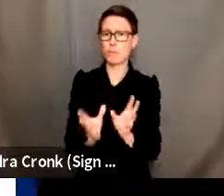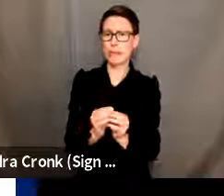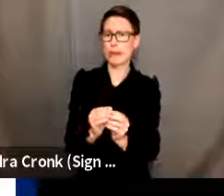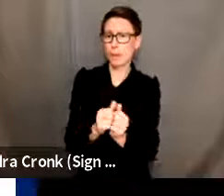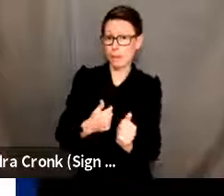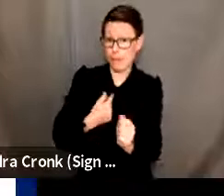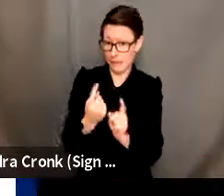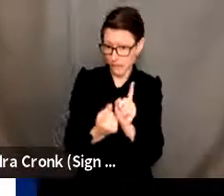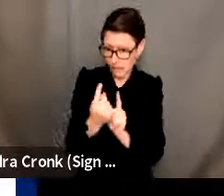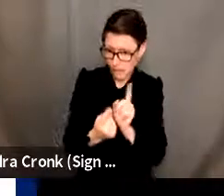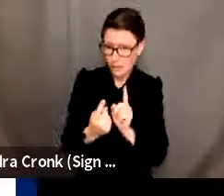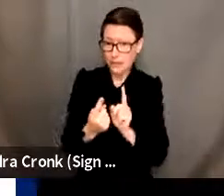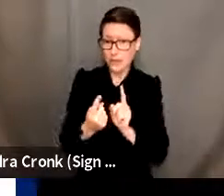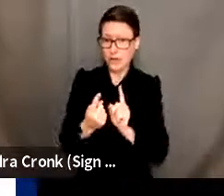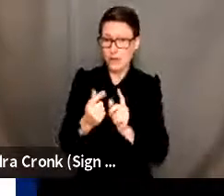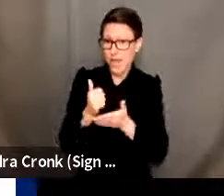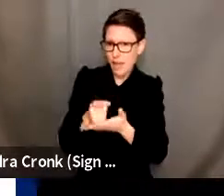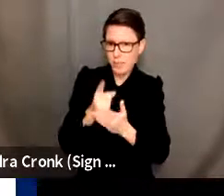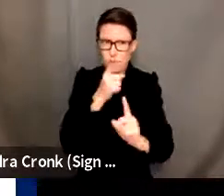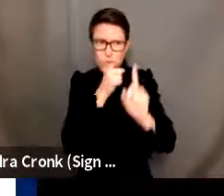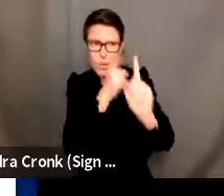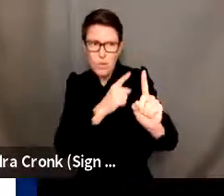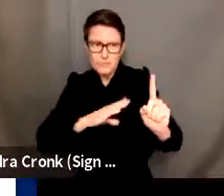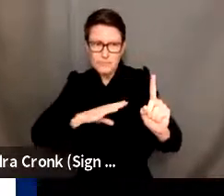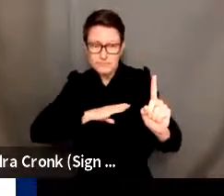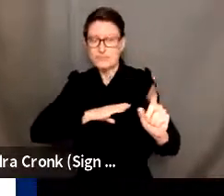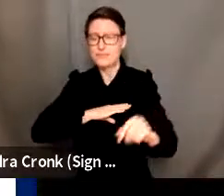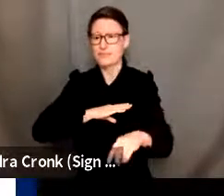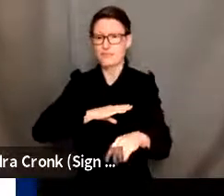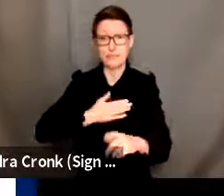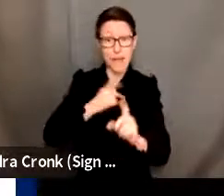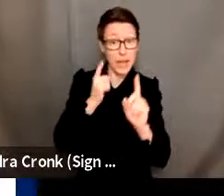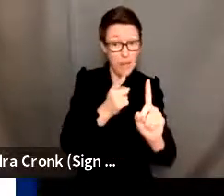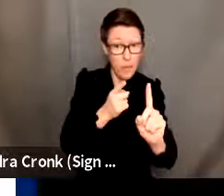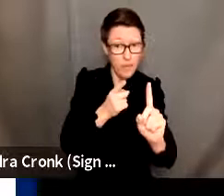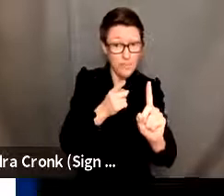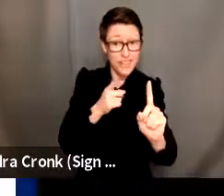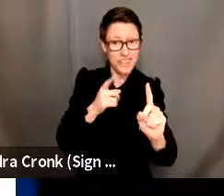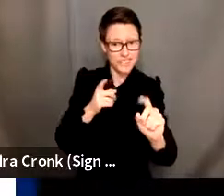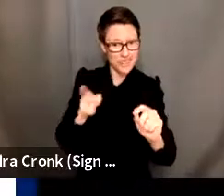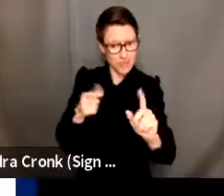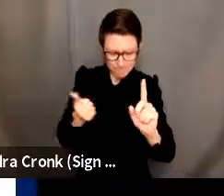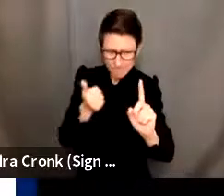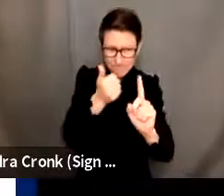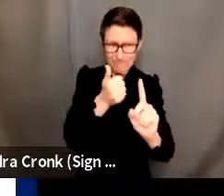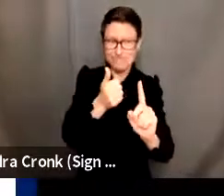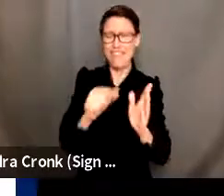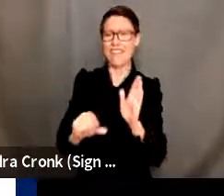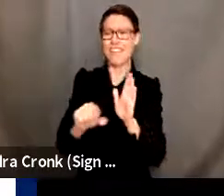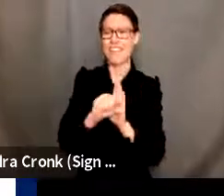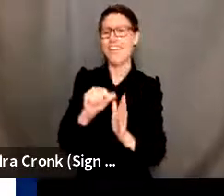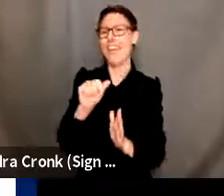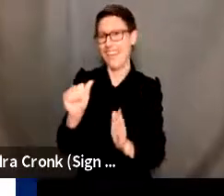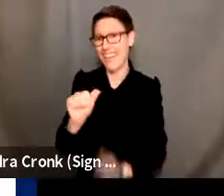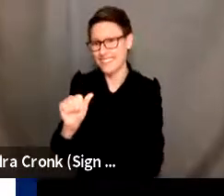way. And then of course, my goal always is for you to get an A in your class. And so we'll work together to make sure that happens.